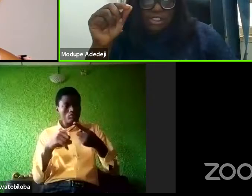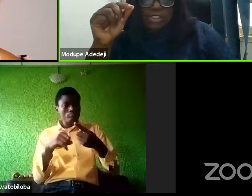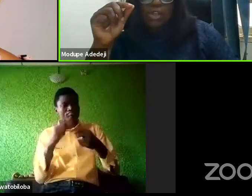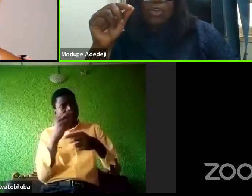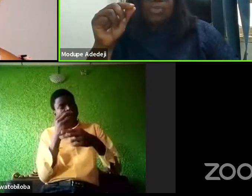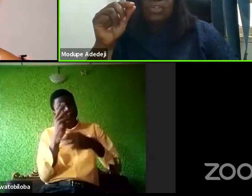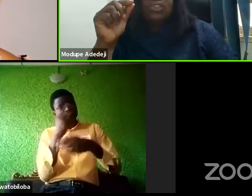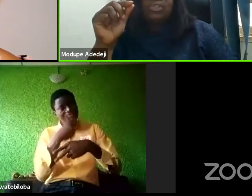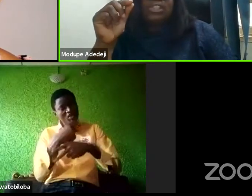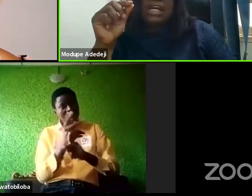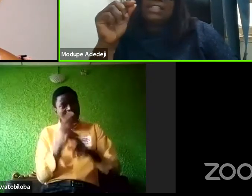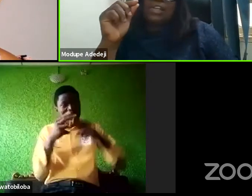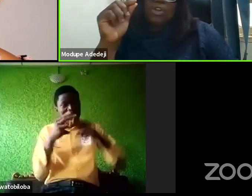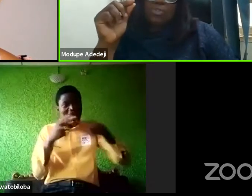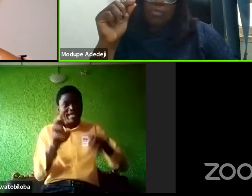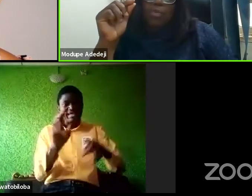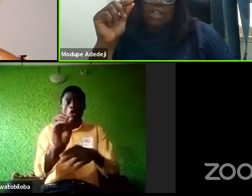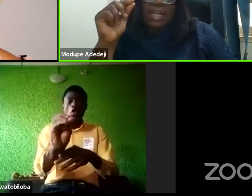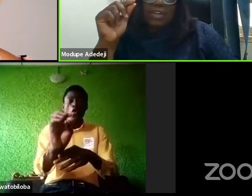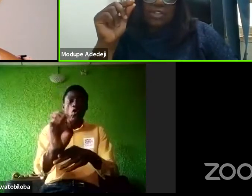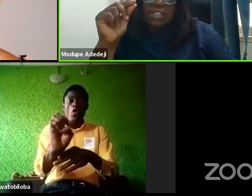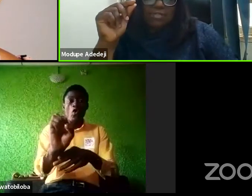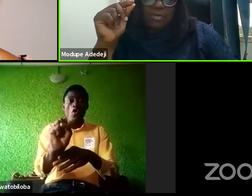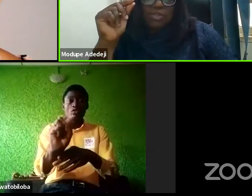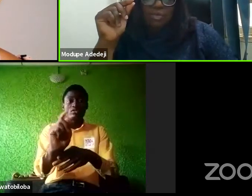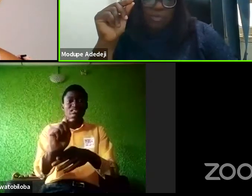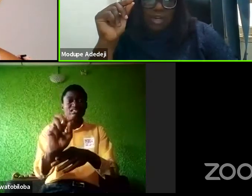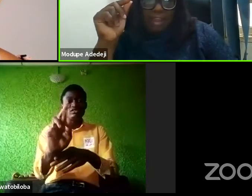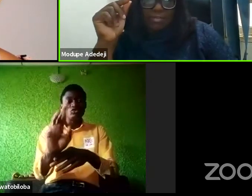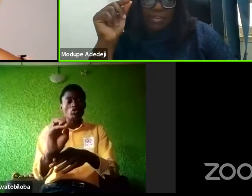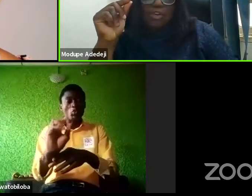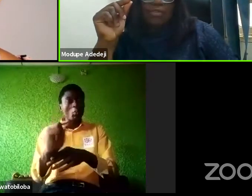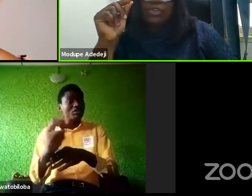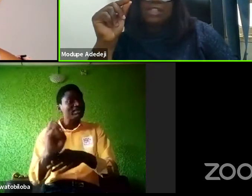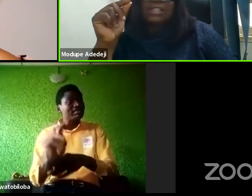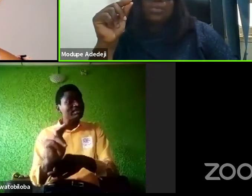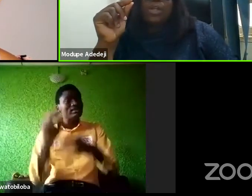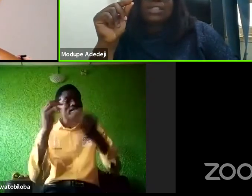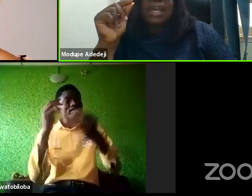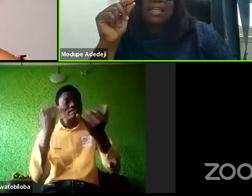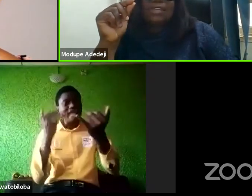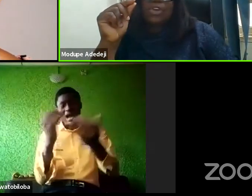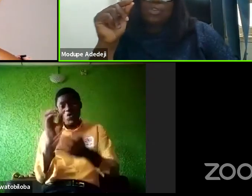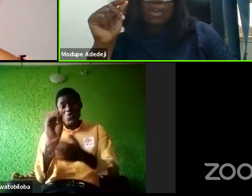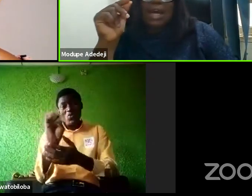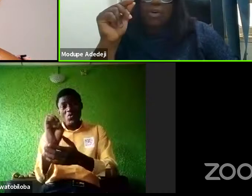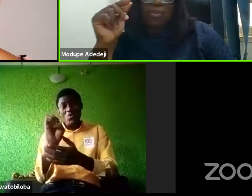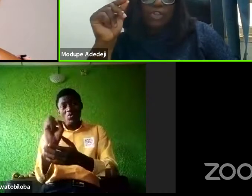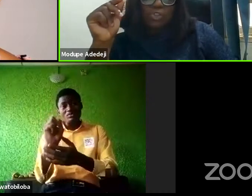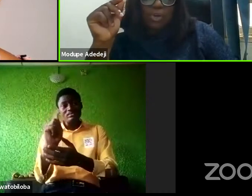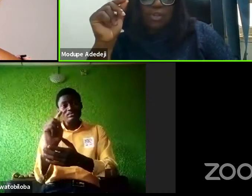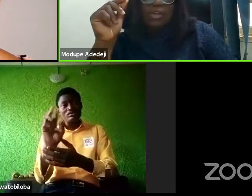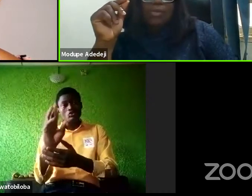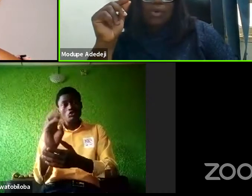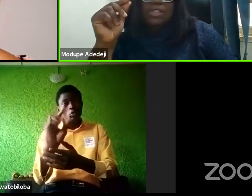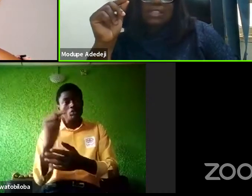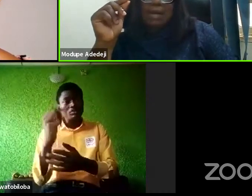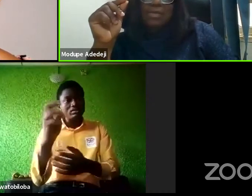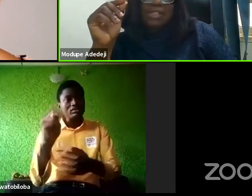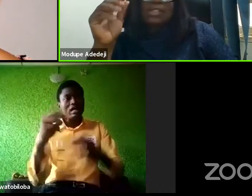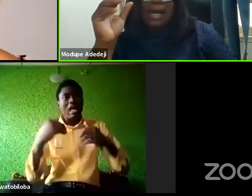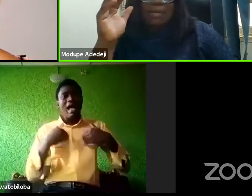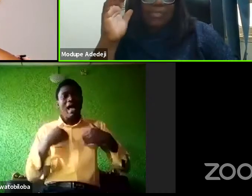time estrogen. So the estrogen has a lot of work that it does in a female's life. For instance, it's what gives us all our curvature,